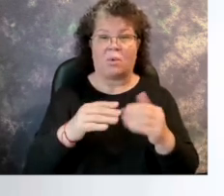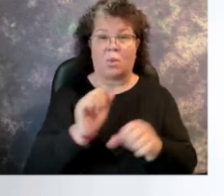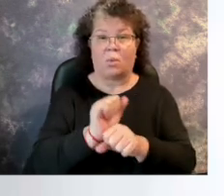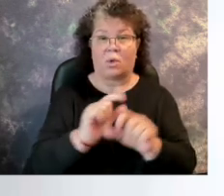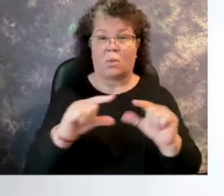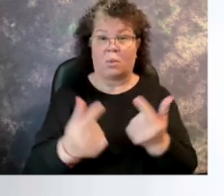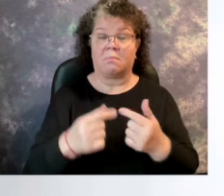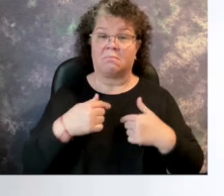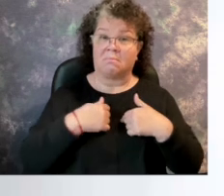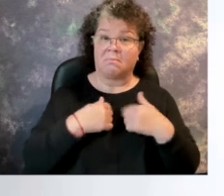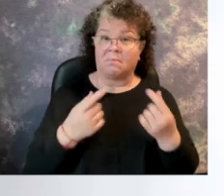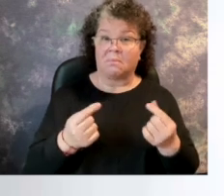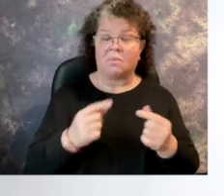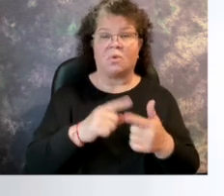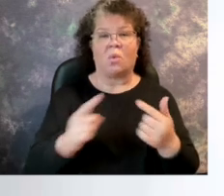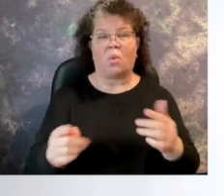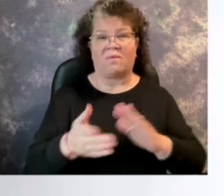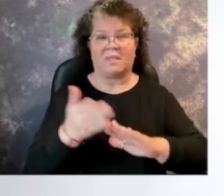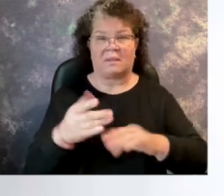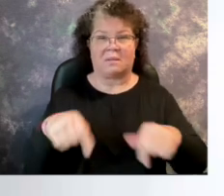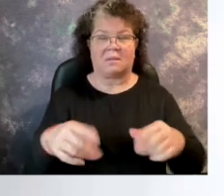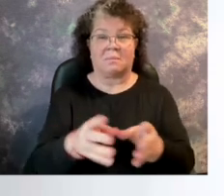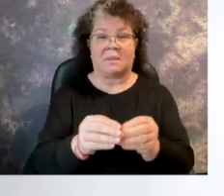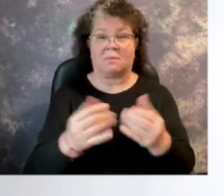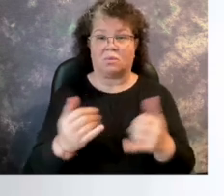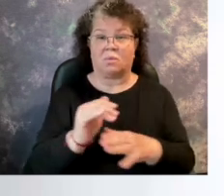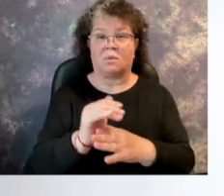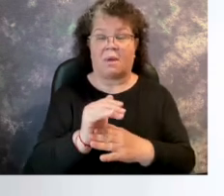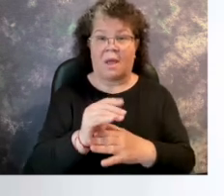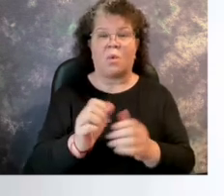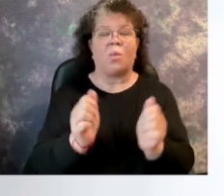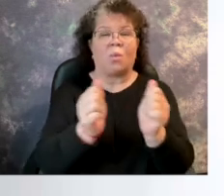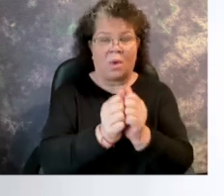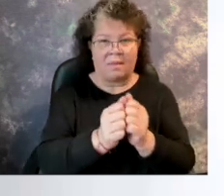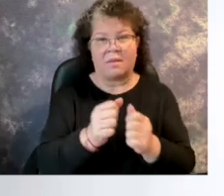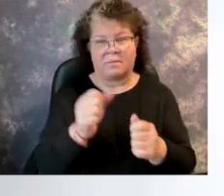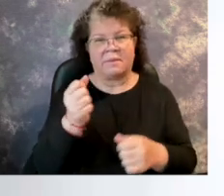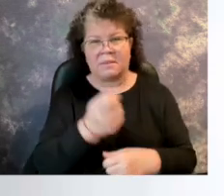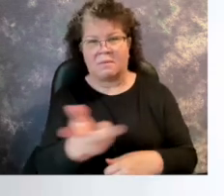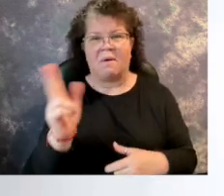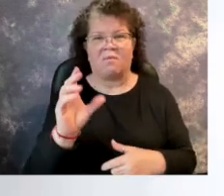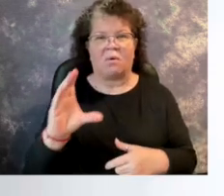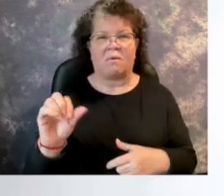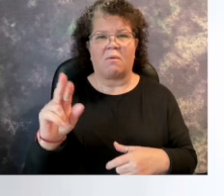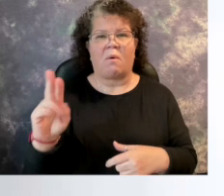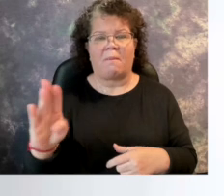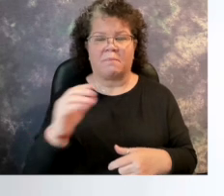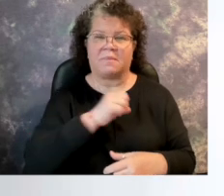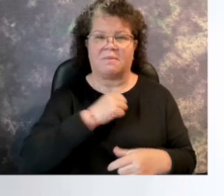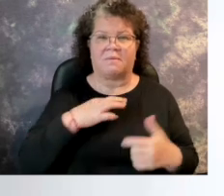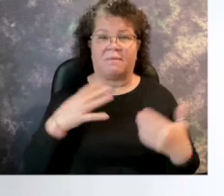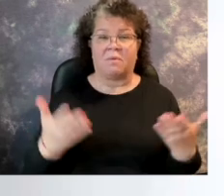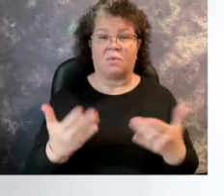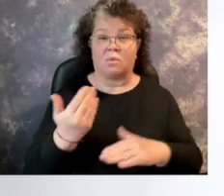I will be facilitating the evening community meeting tonight along with many other staff here today in an effort